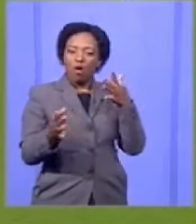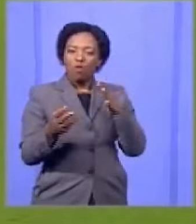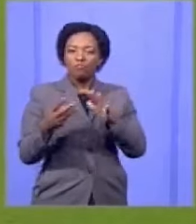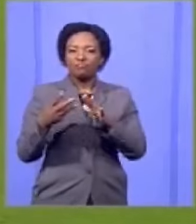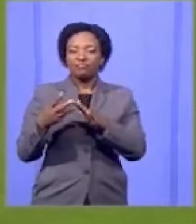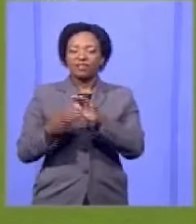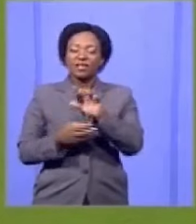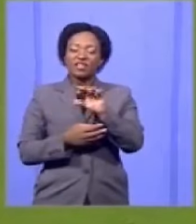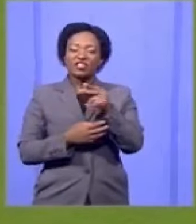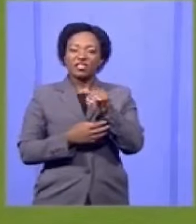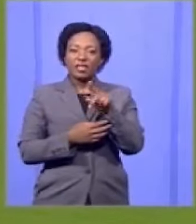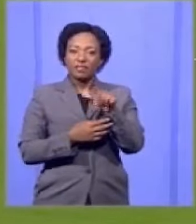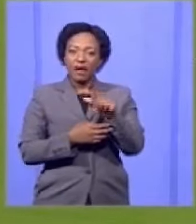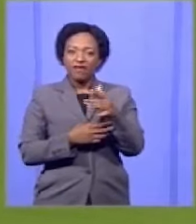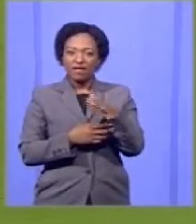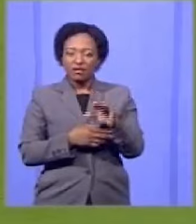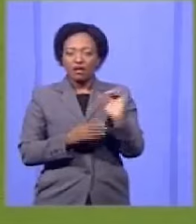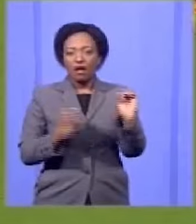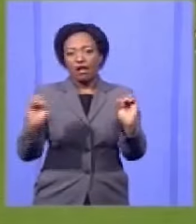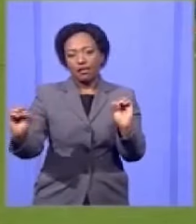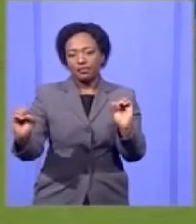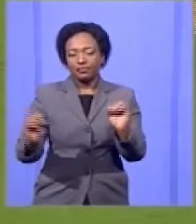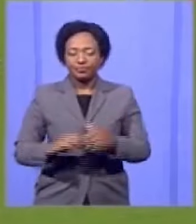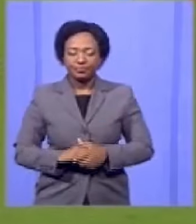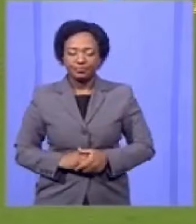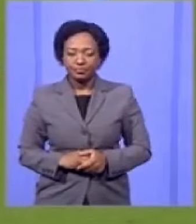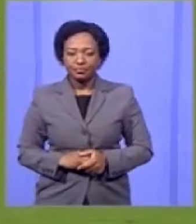maleka a nno setlhopha.